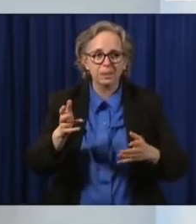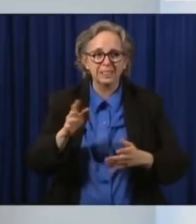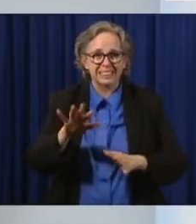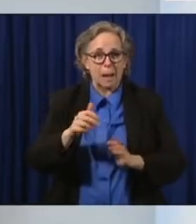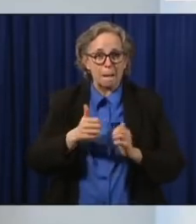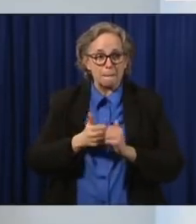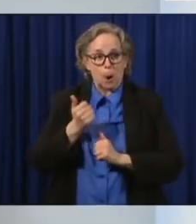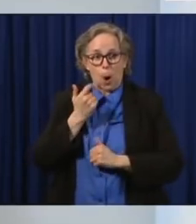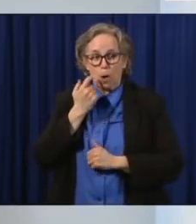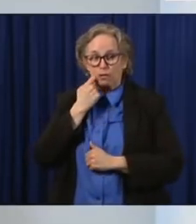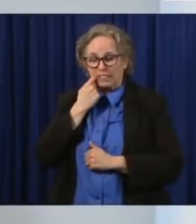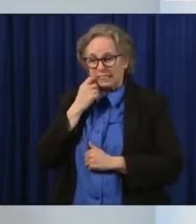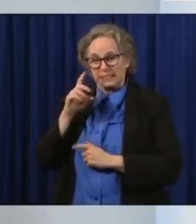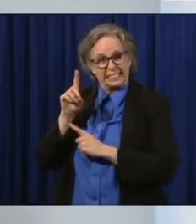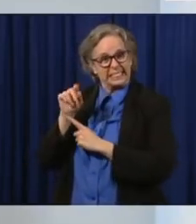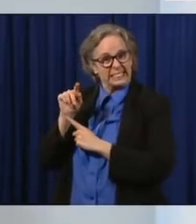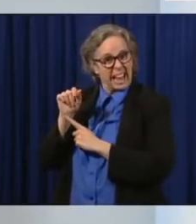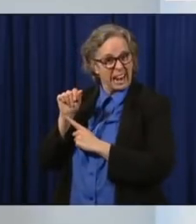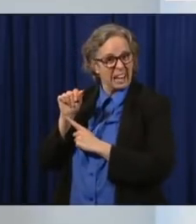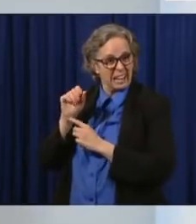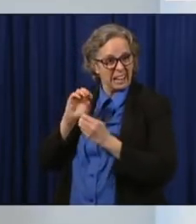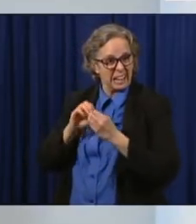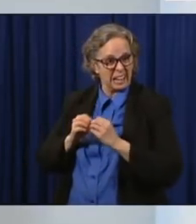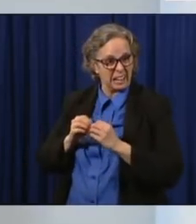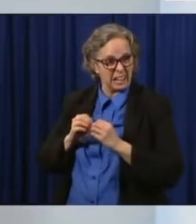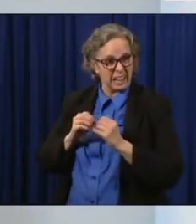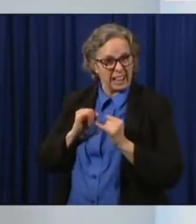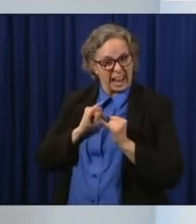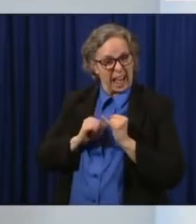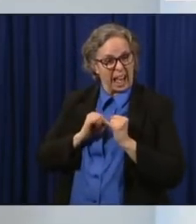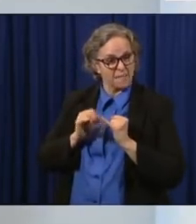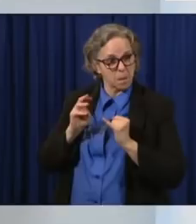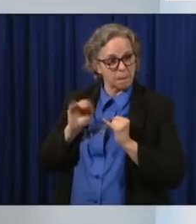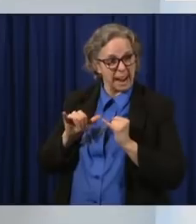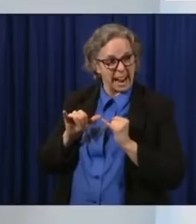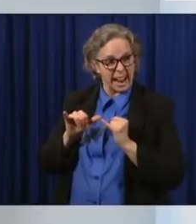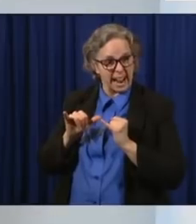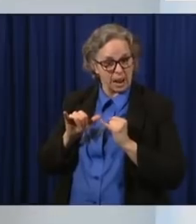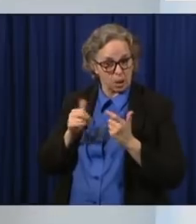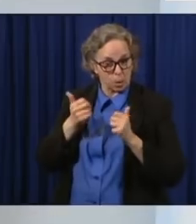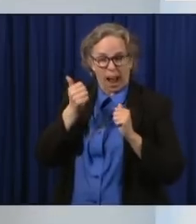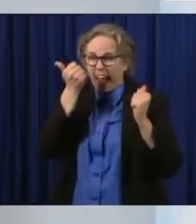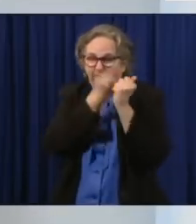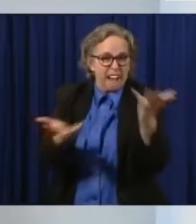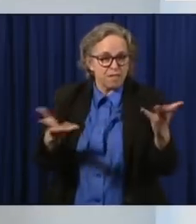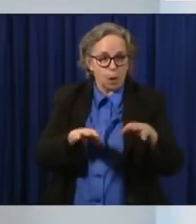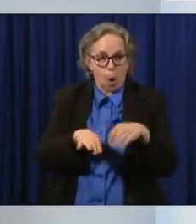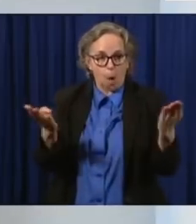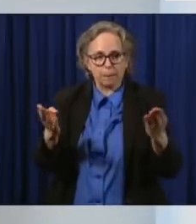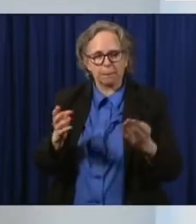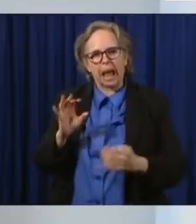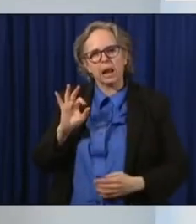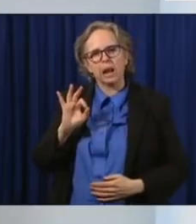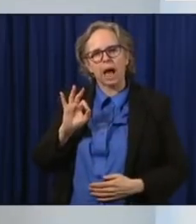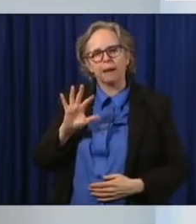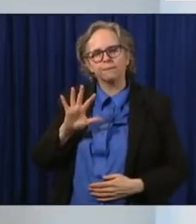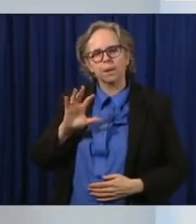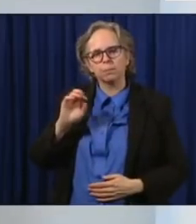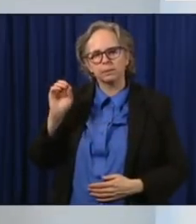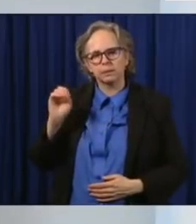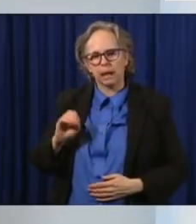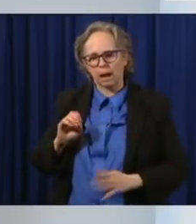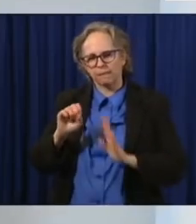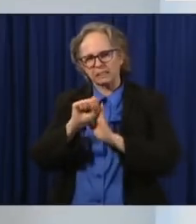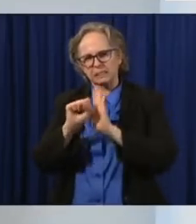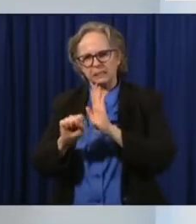May, with everything that's coming online, about 95% of the Ohio economy, private economy,